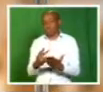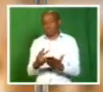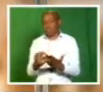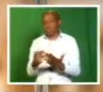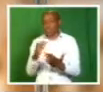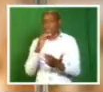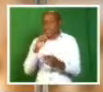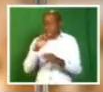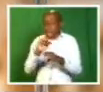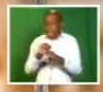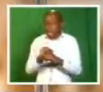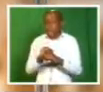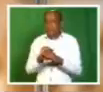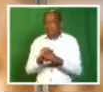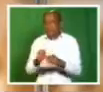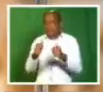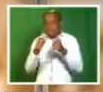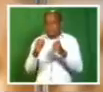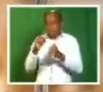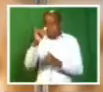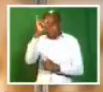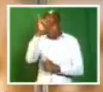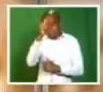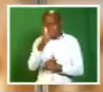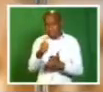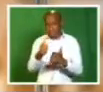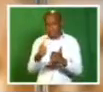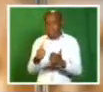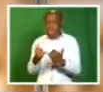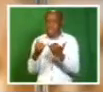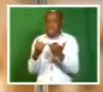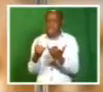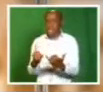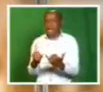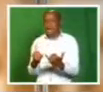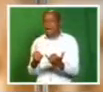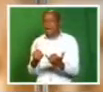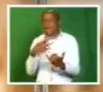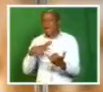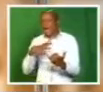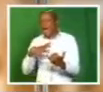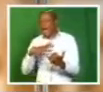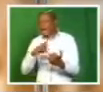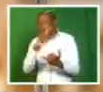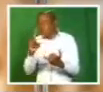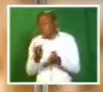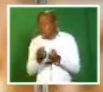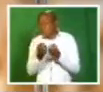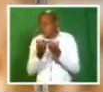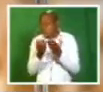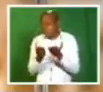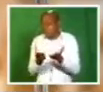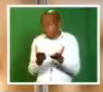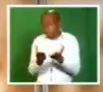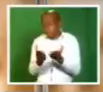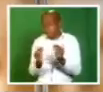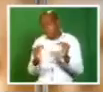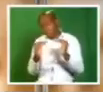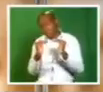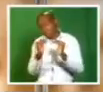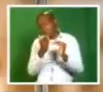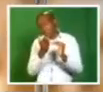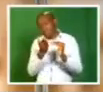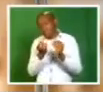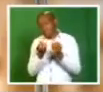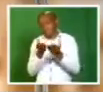for you to be a master of that. Okay, so here is another question. I want you to sketch the graph of this quadratic